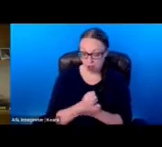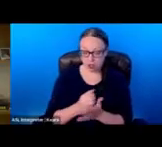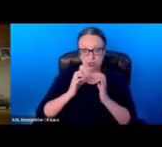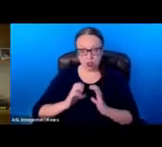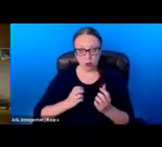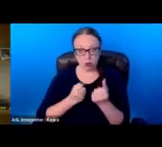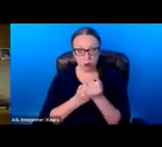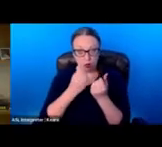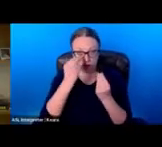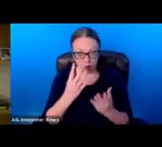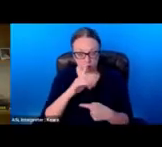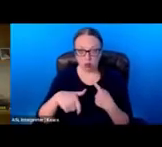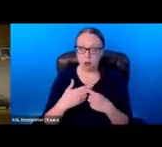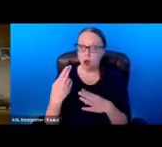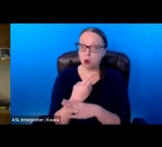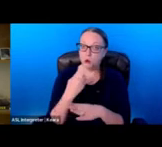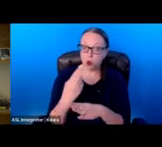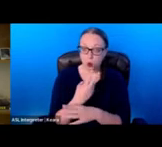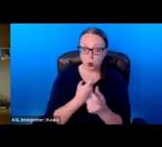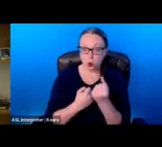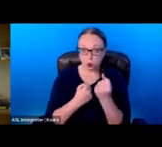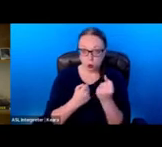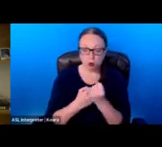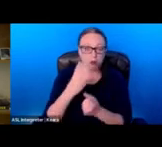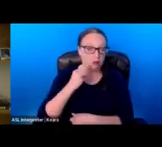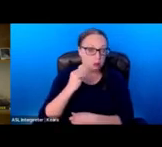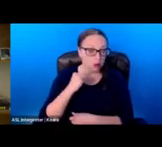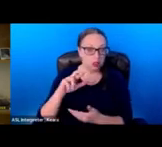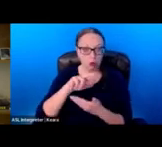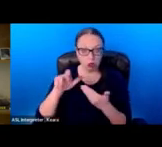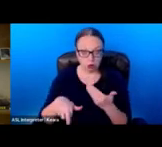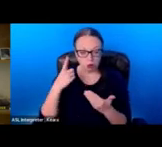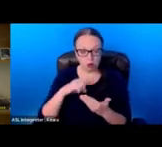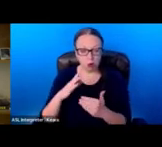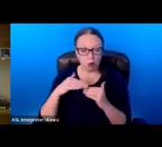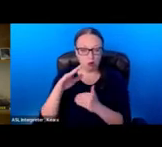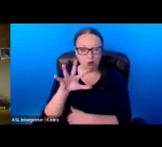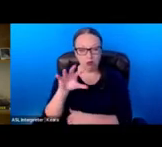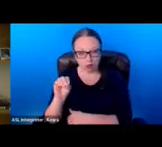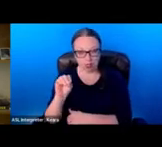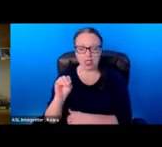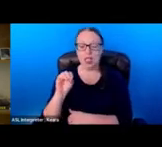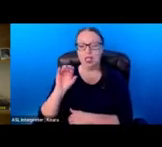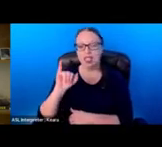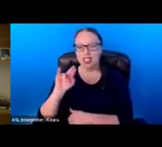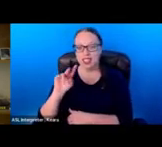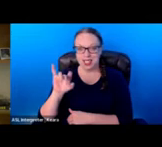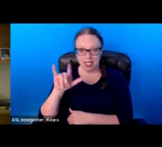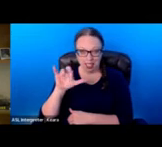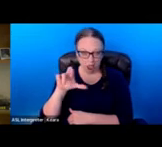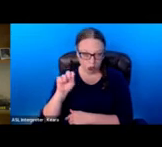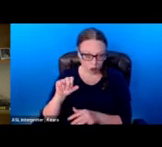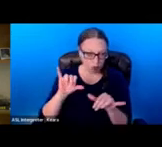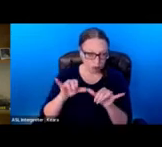and outcomes across over 50 indicators or measures that cover topics like care